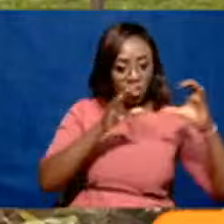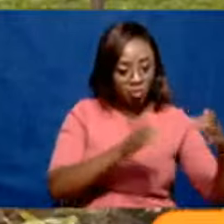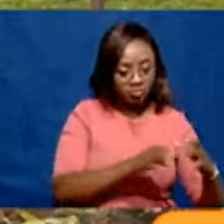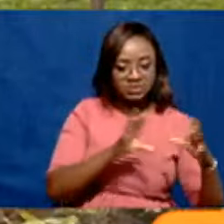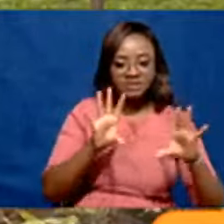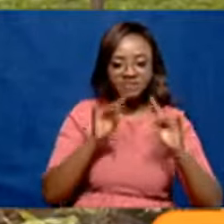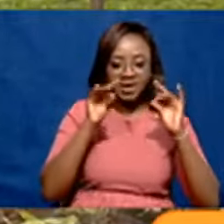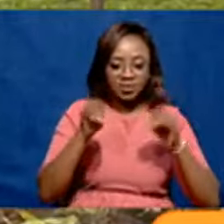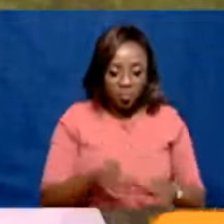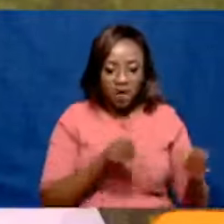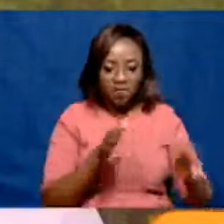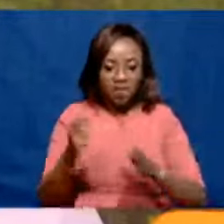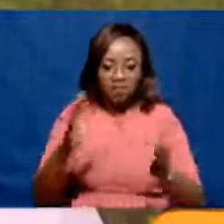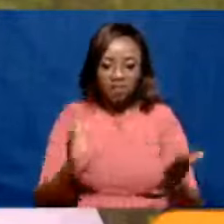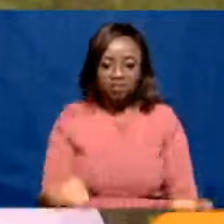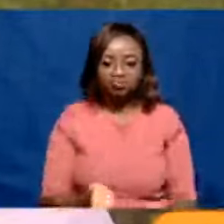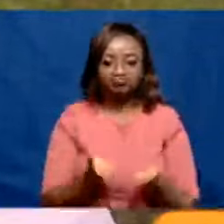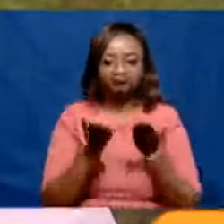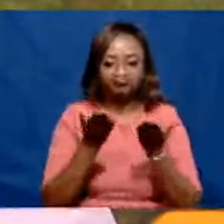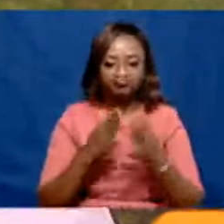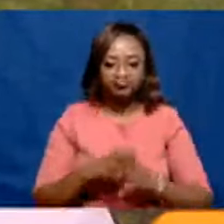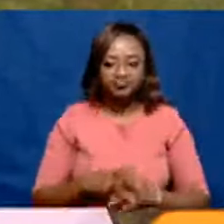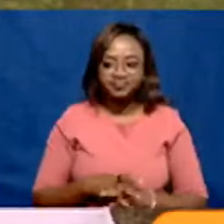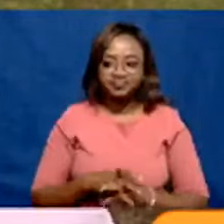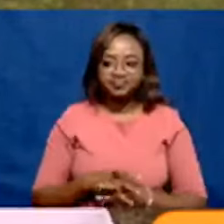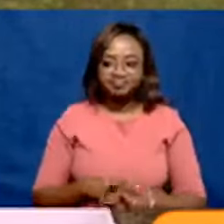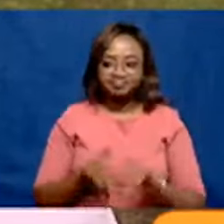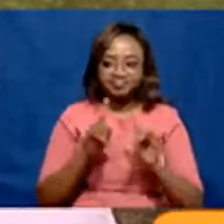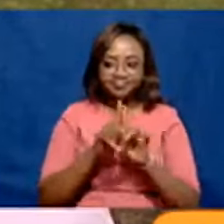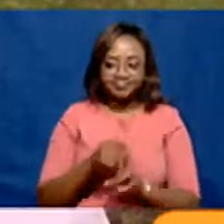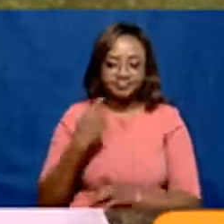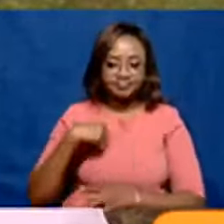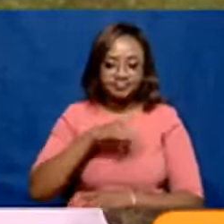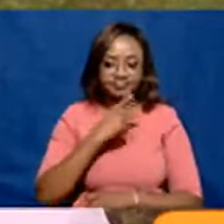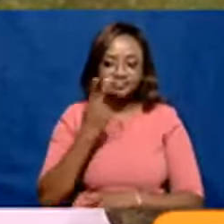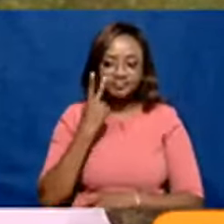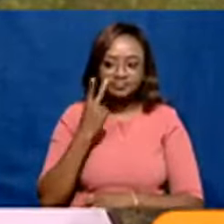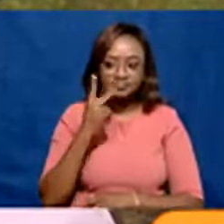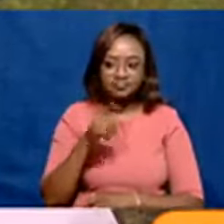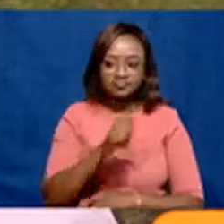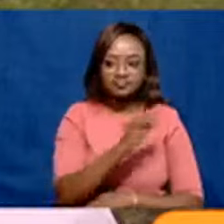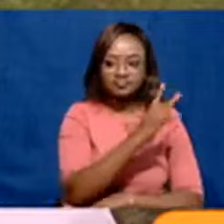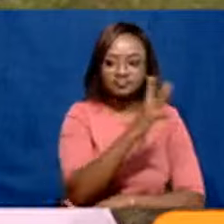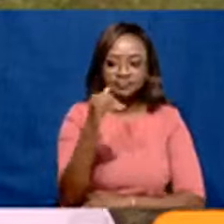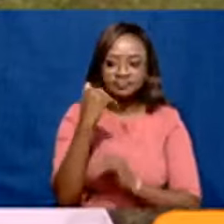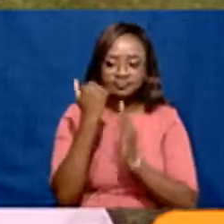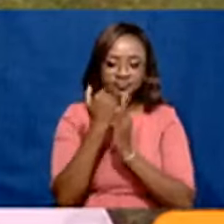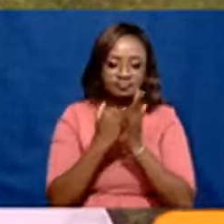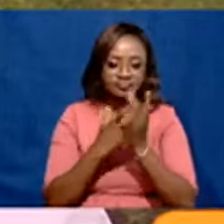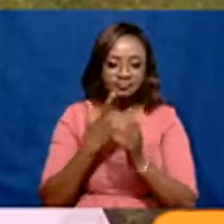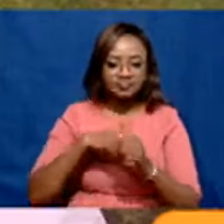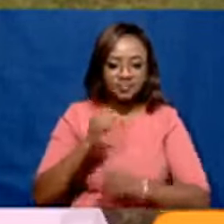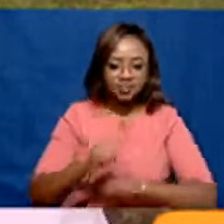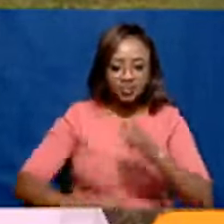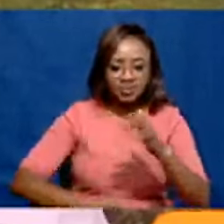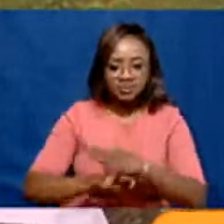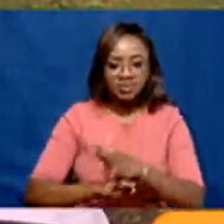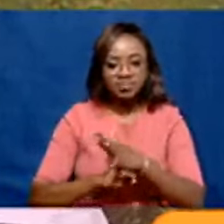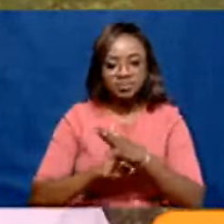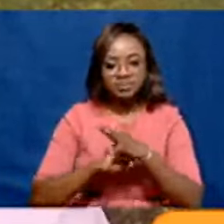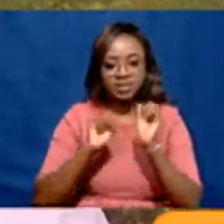to improve livelihoods. With regard to on-tree farming, which is the phase two on the project, there's also support to be able